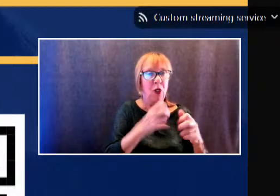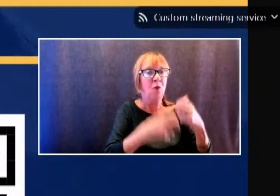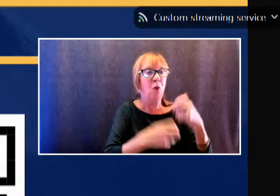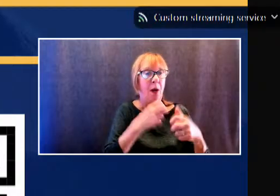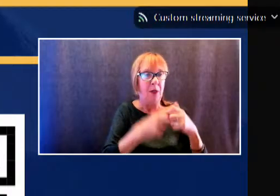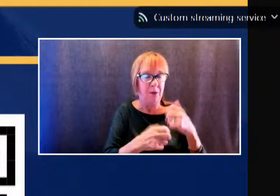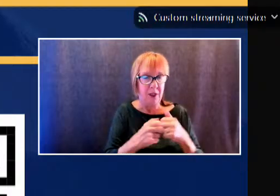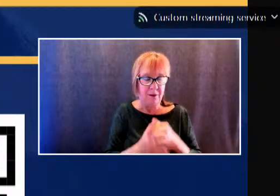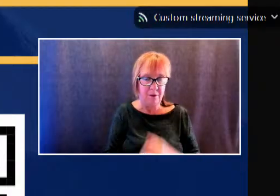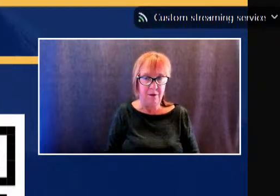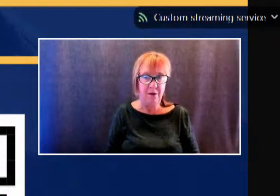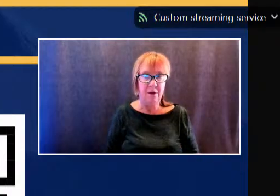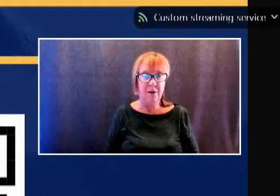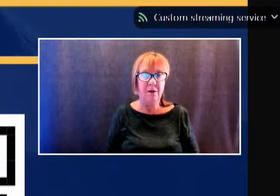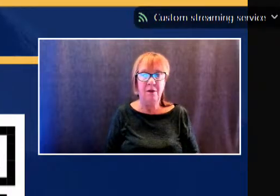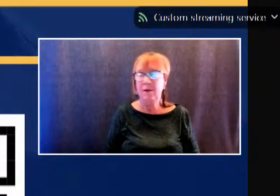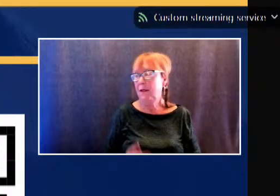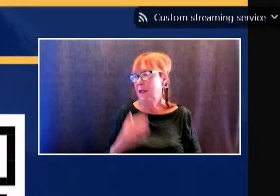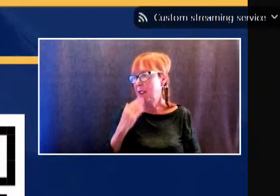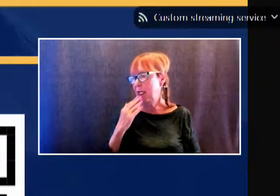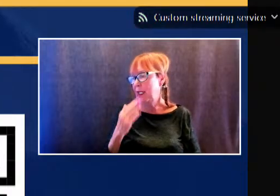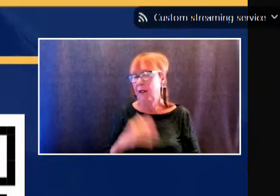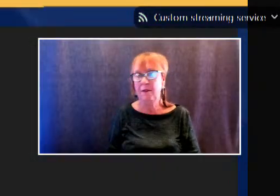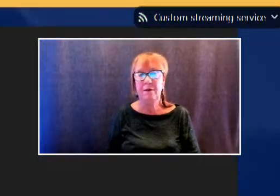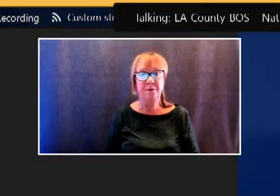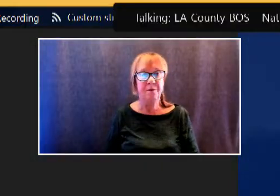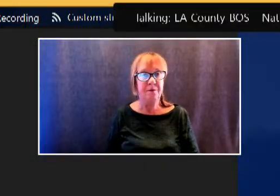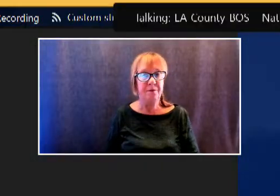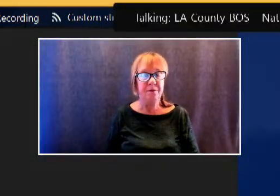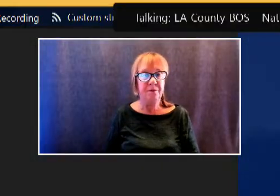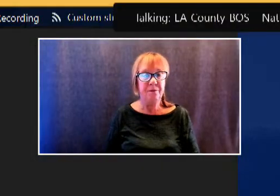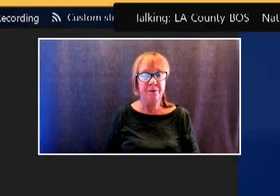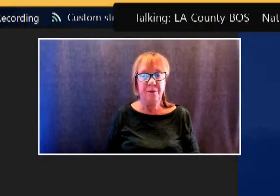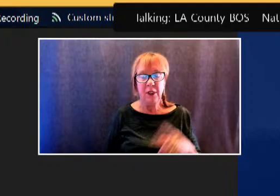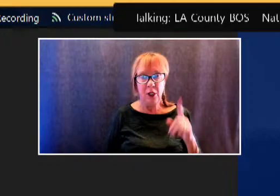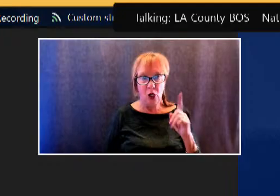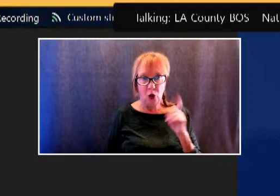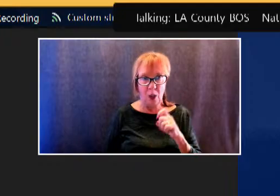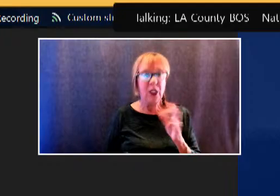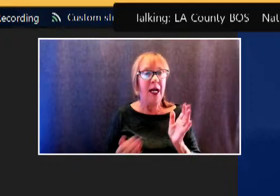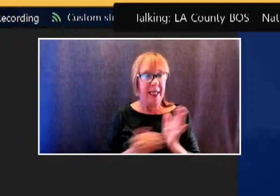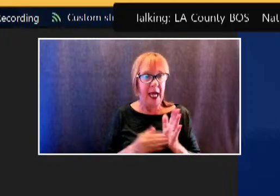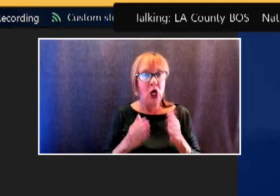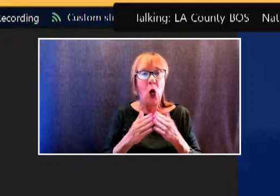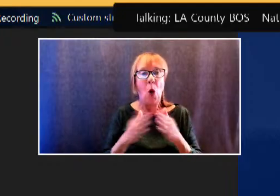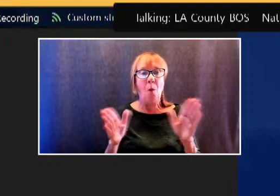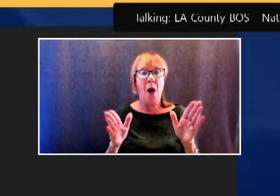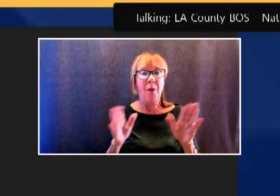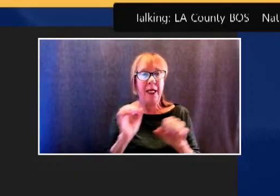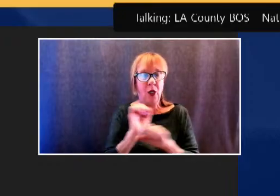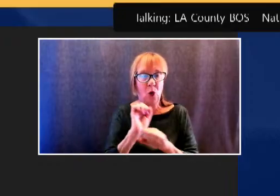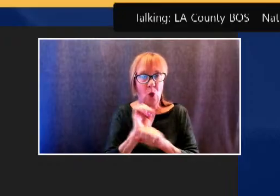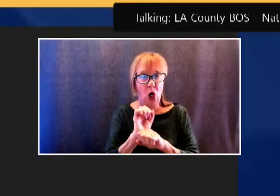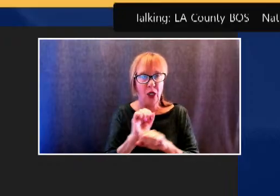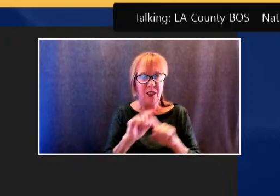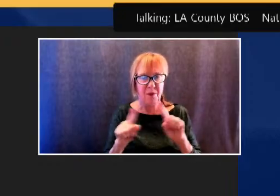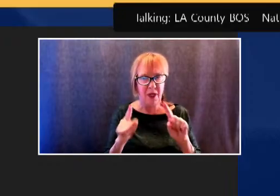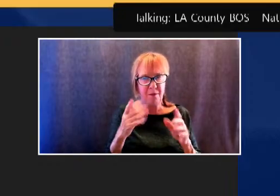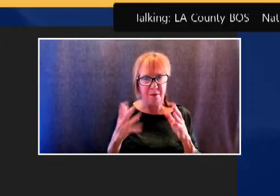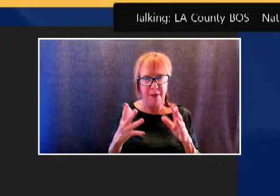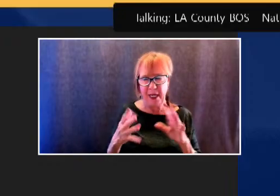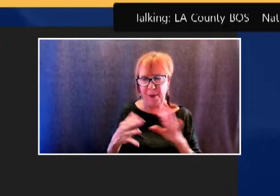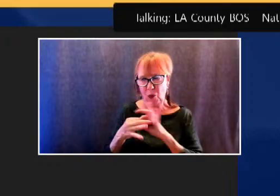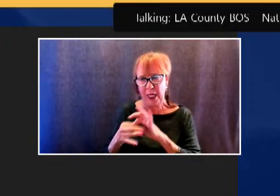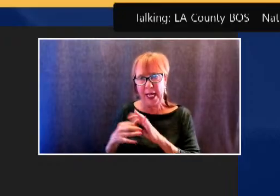Thank you. Thank you, Kiara. And this next question is also for Public Works, but seems like there may be an Army Corps component to